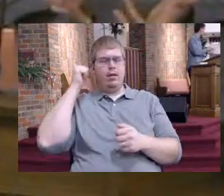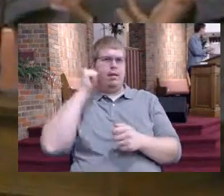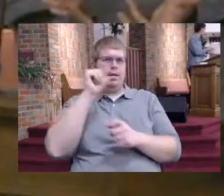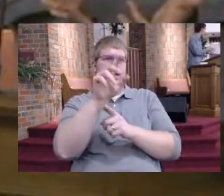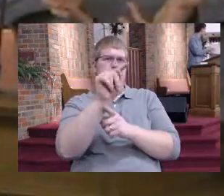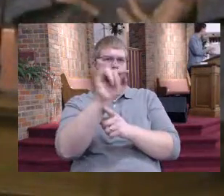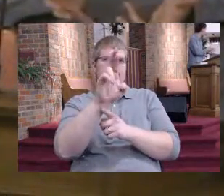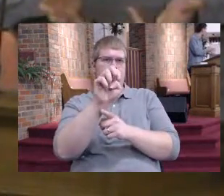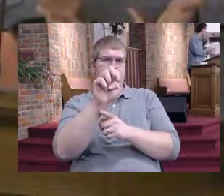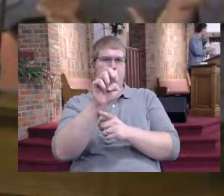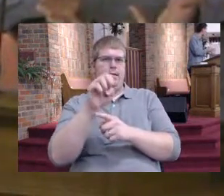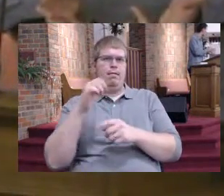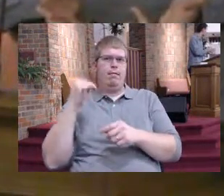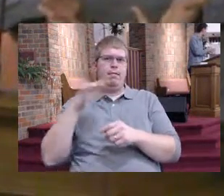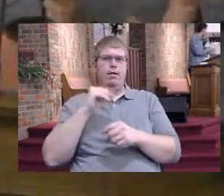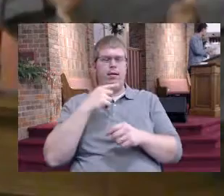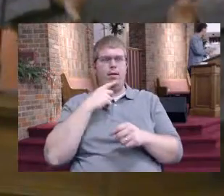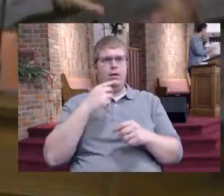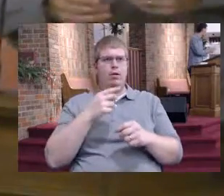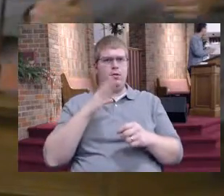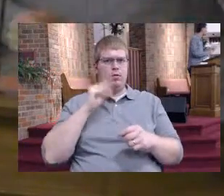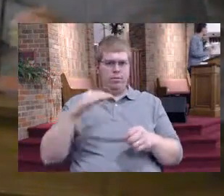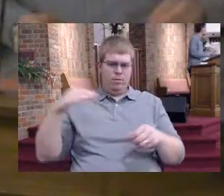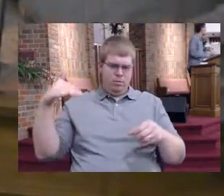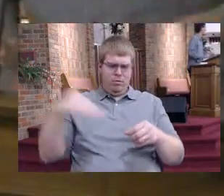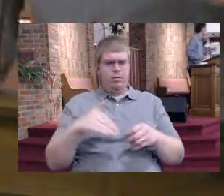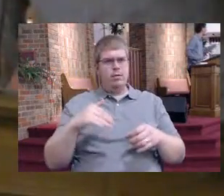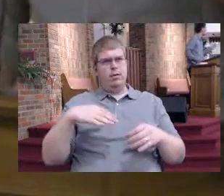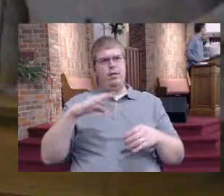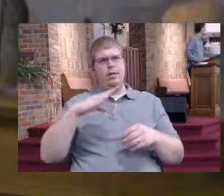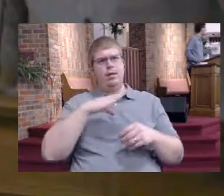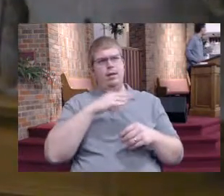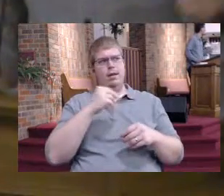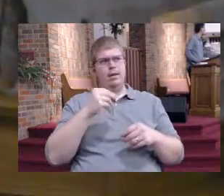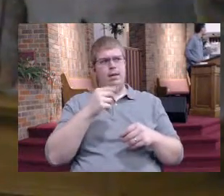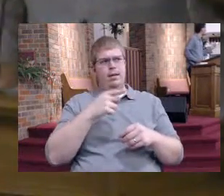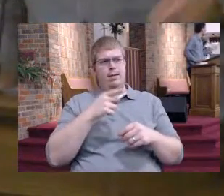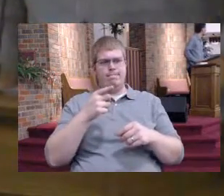as a fulcrum, and they chopped down